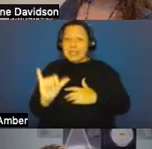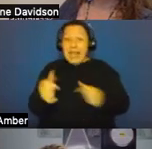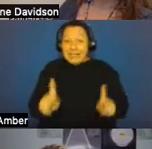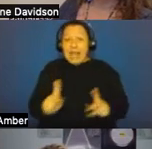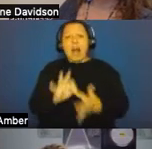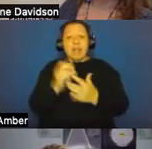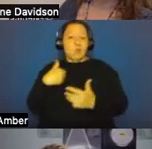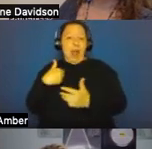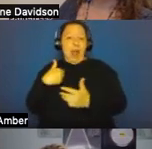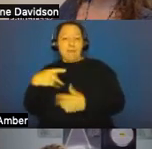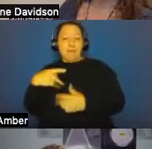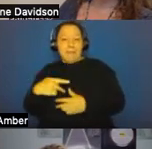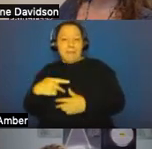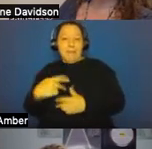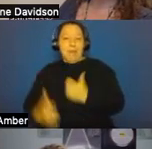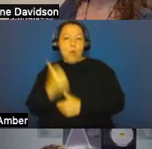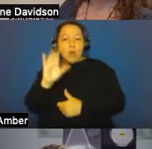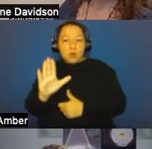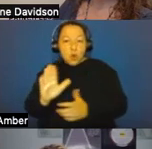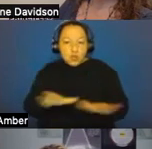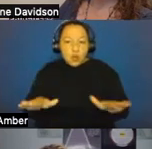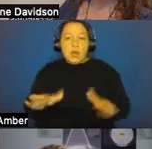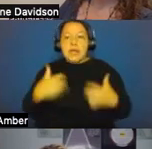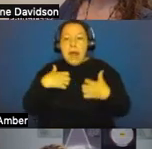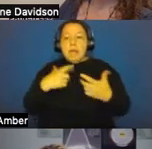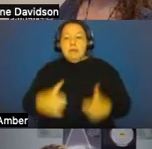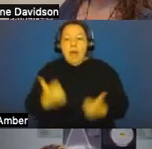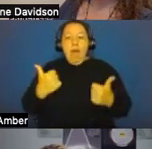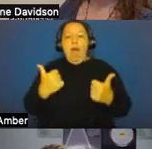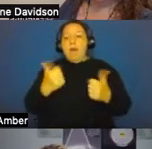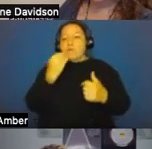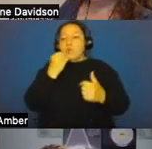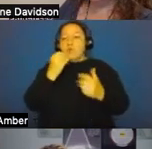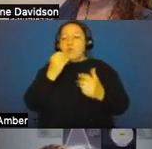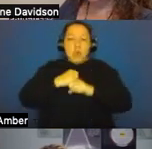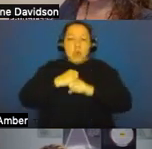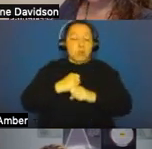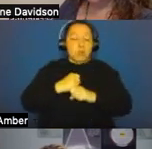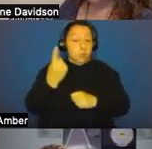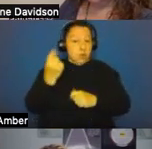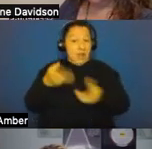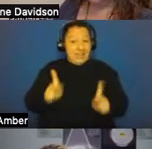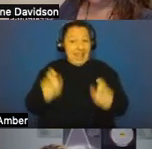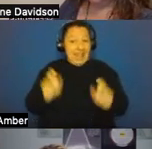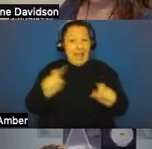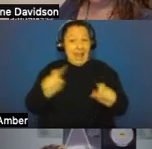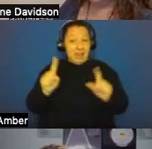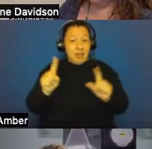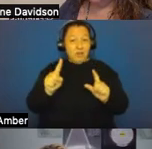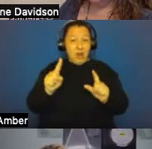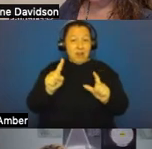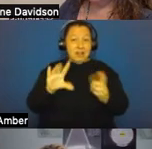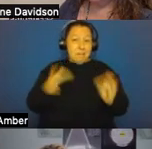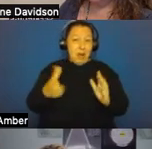your animals, your life, your food, your shelter. So consent can look different from 5 hours ago when you were